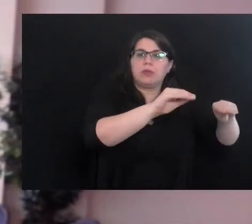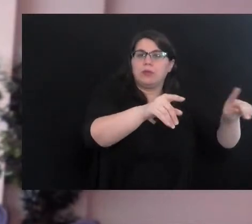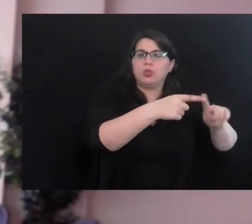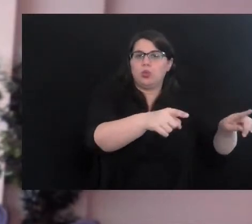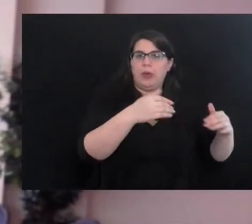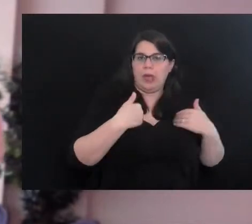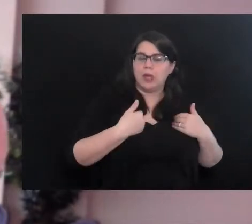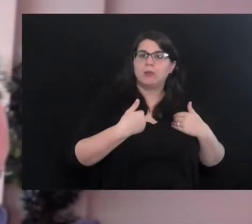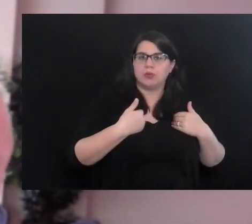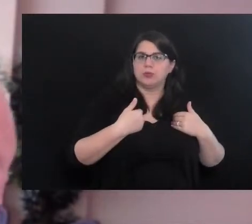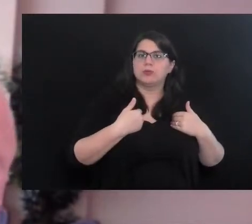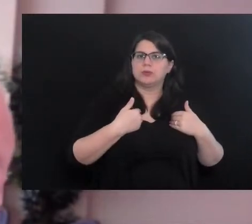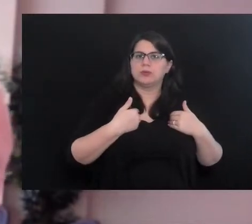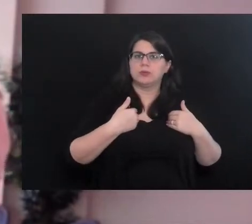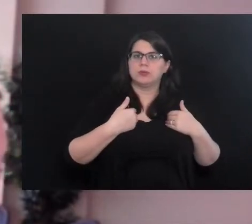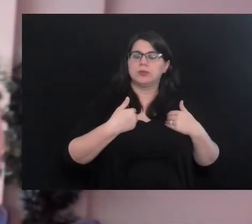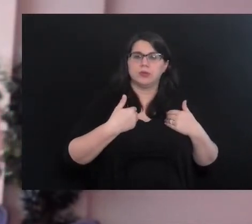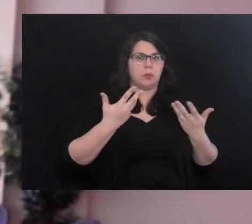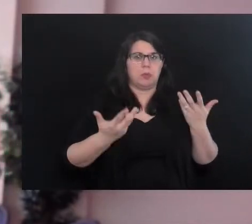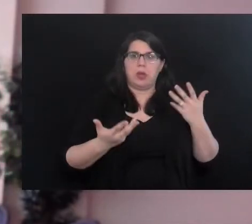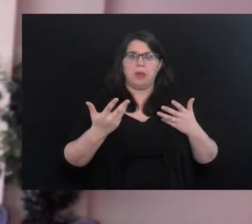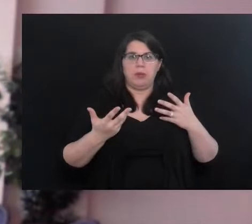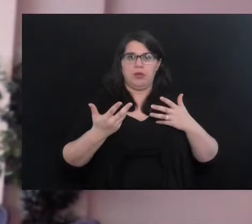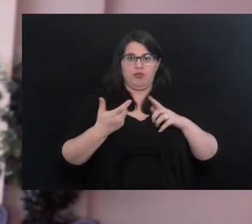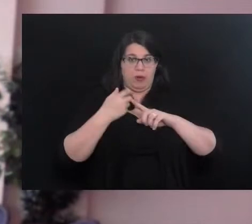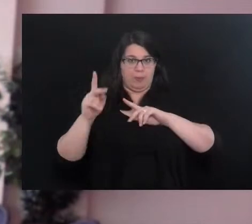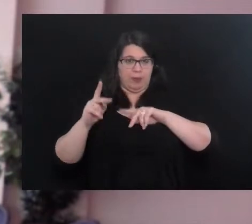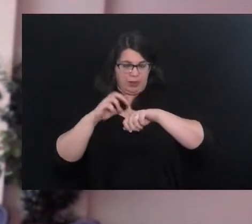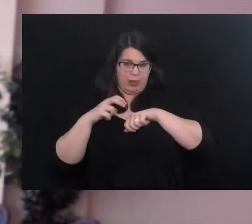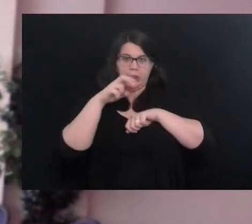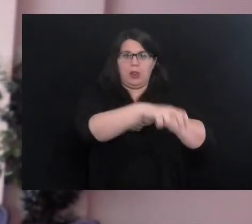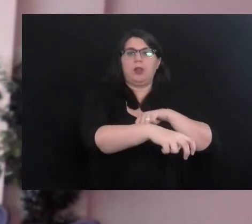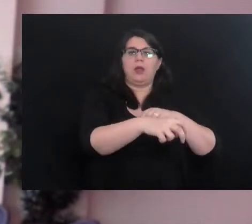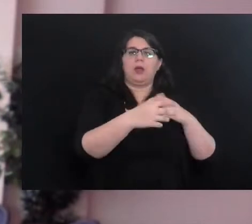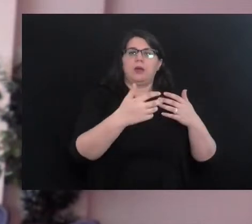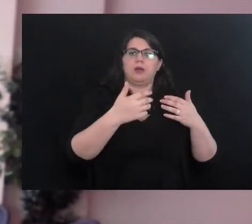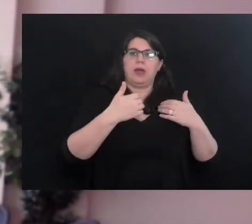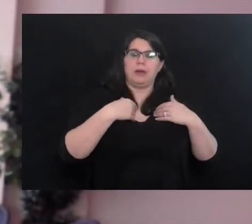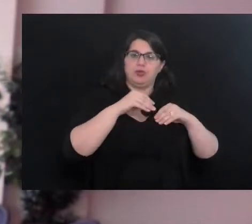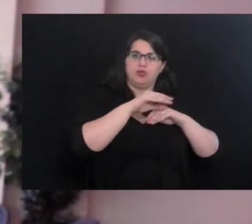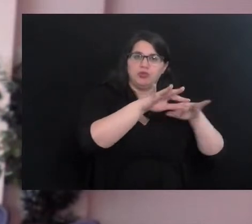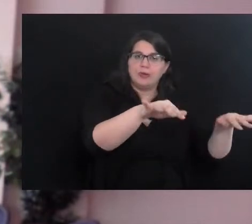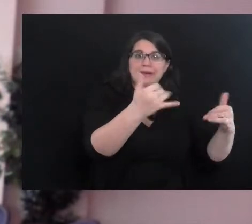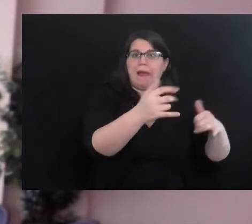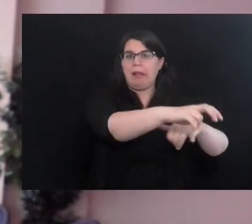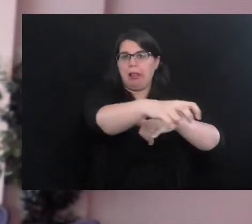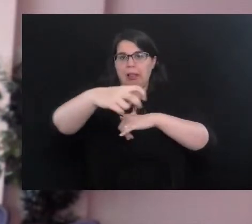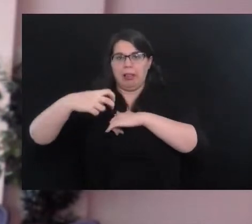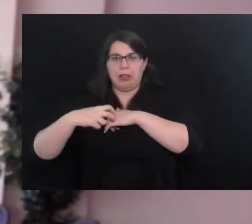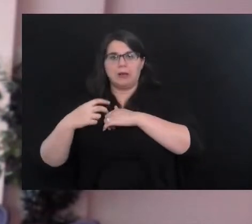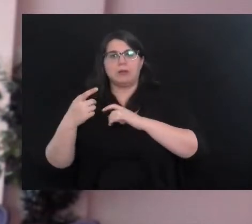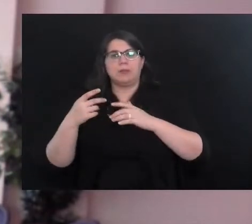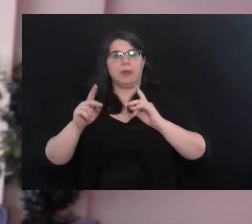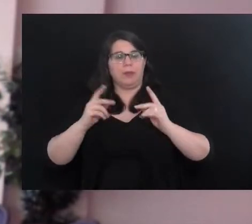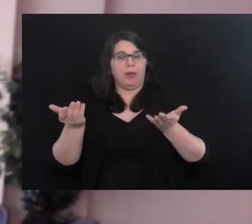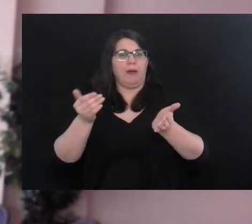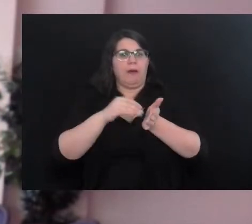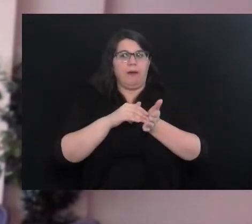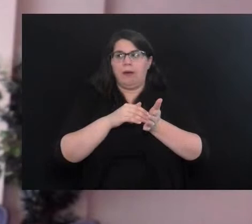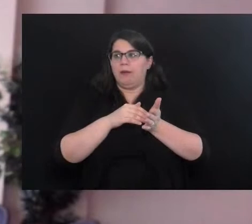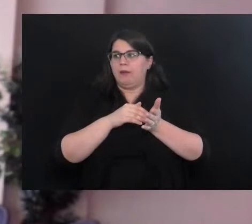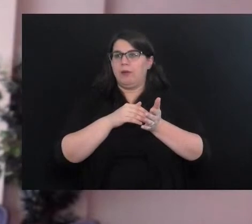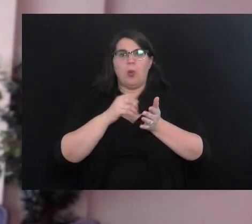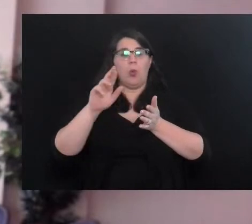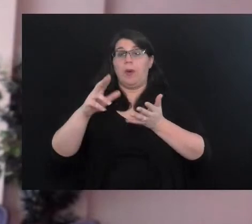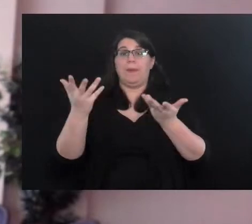may have jumped from people back to animals and now maybe back to people, or maybe another form of